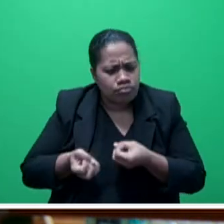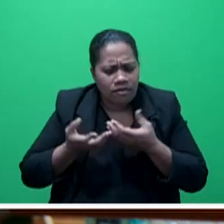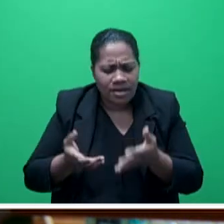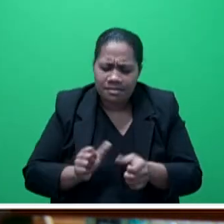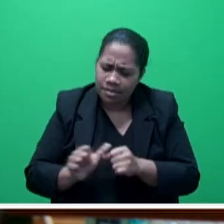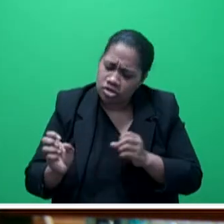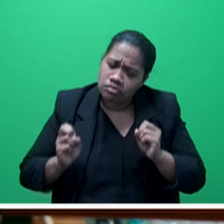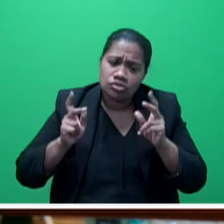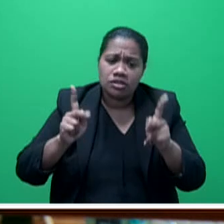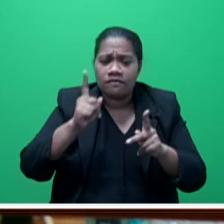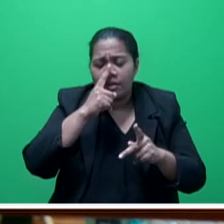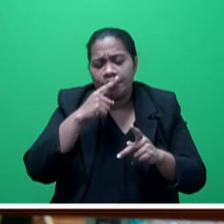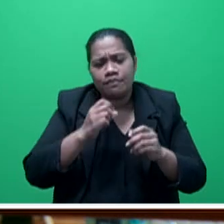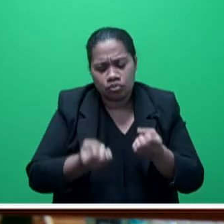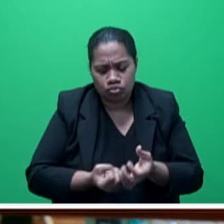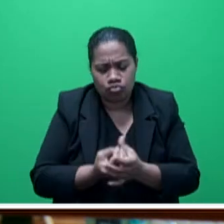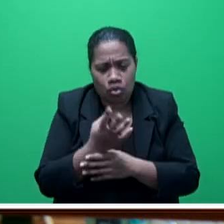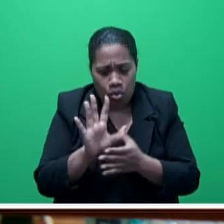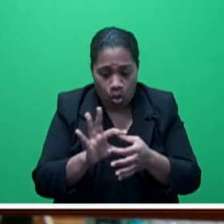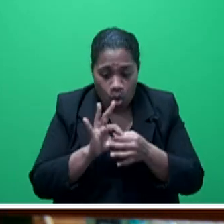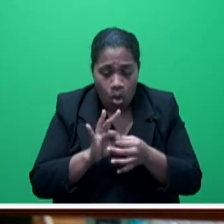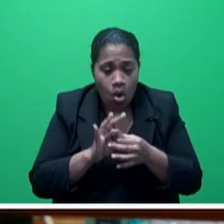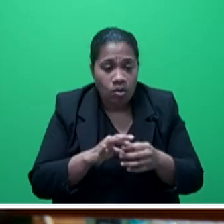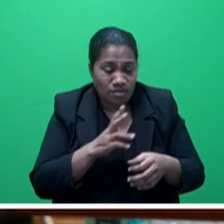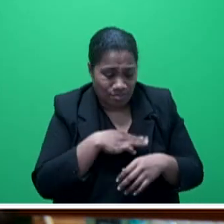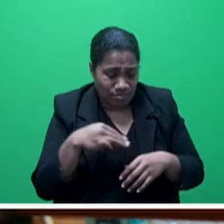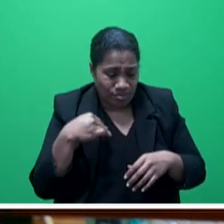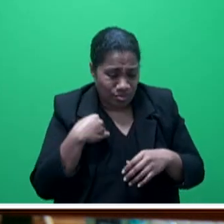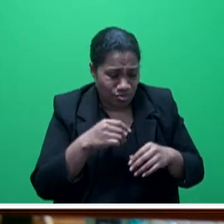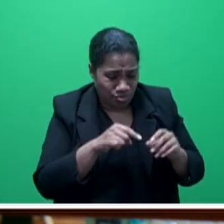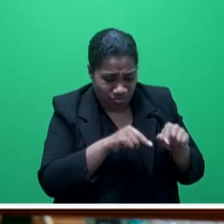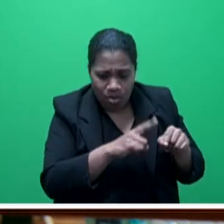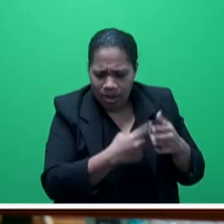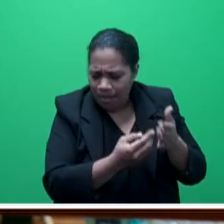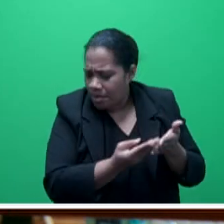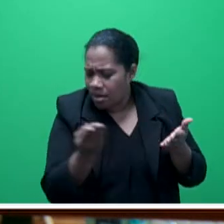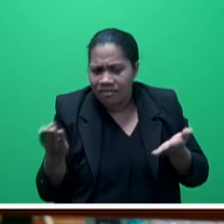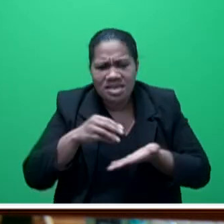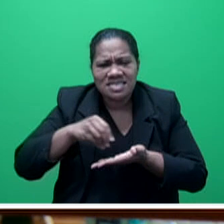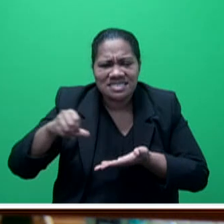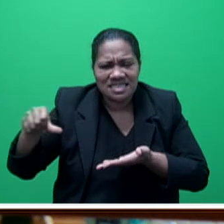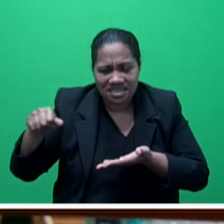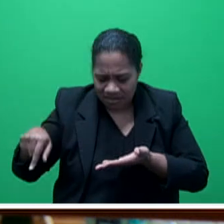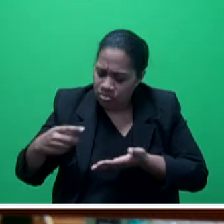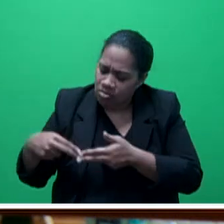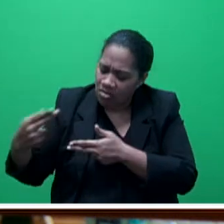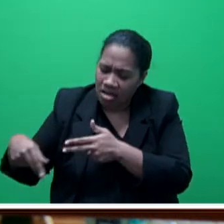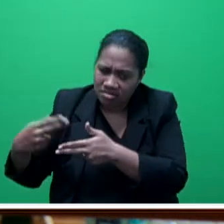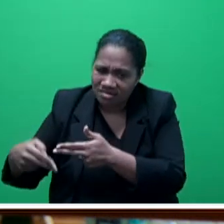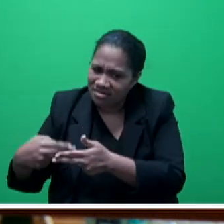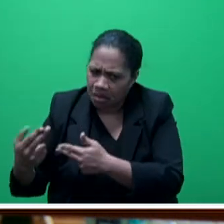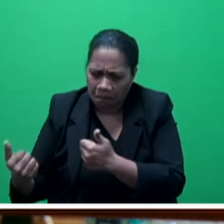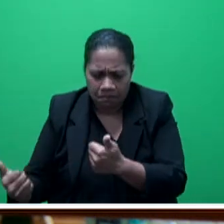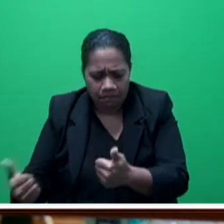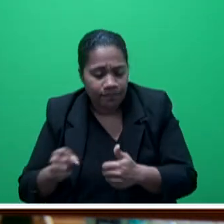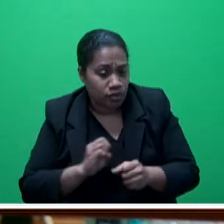own from the distributed seed packages by ministry officials. This was made possible through the COVID-19